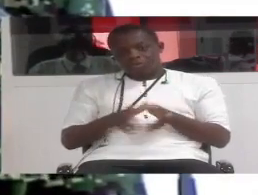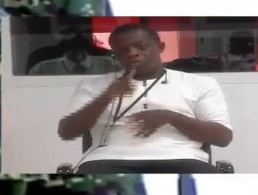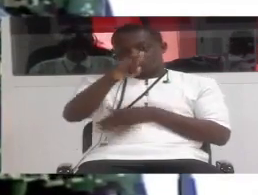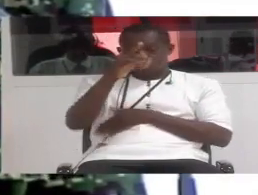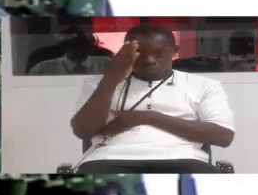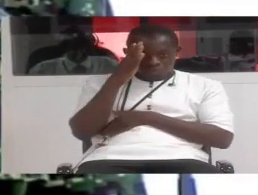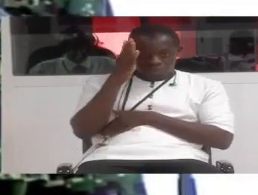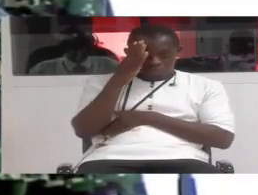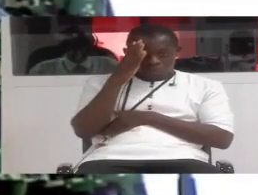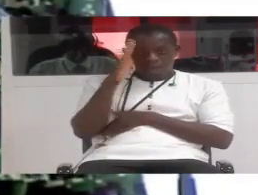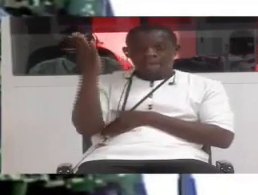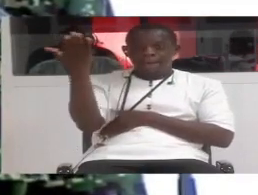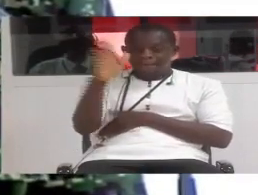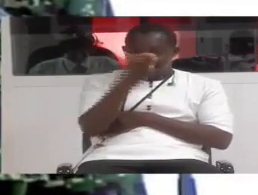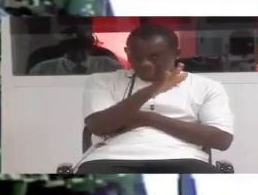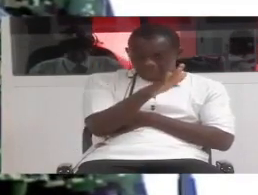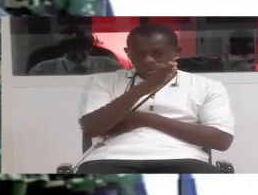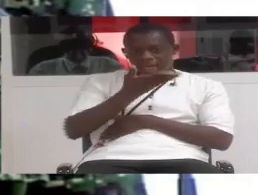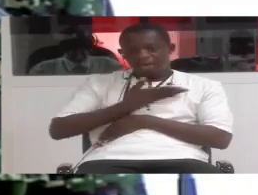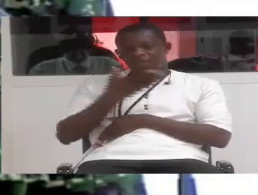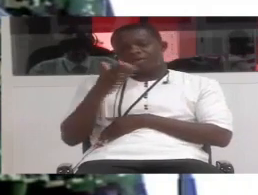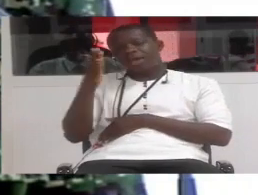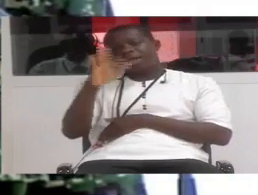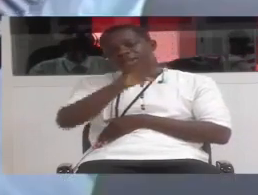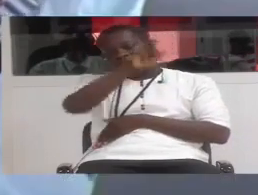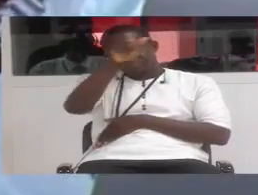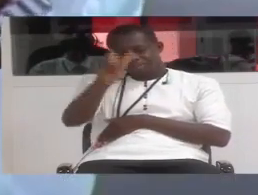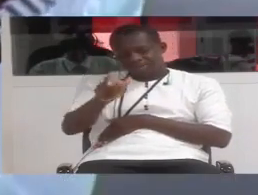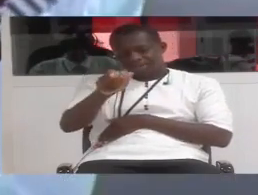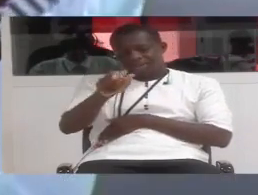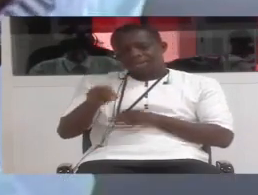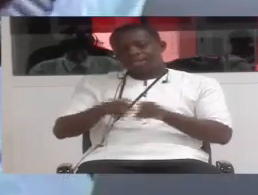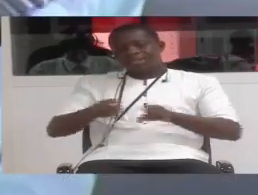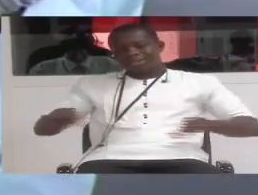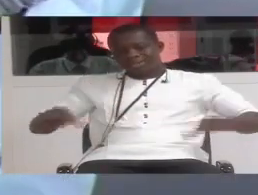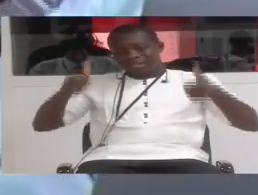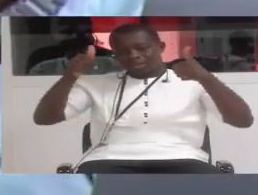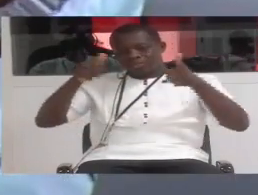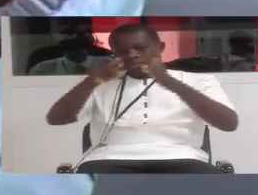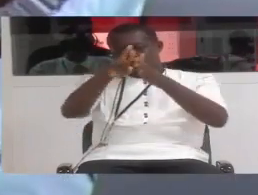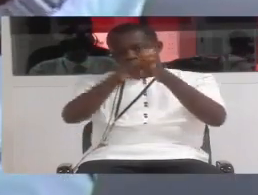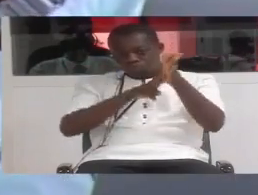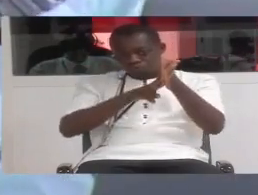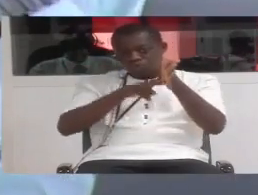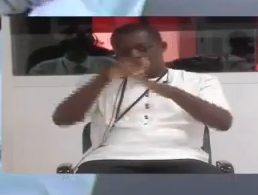aware of whether there are any established rules as to how